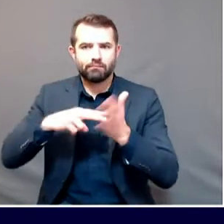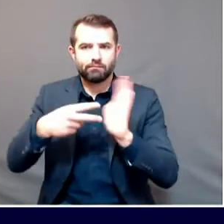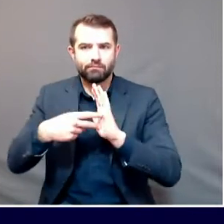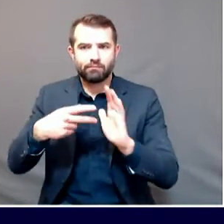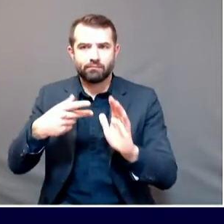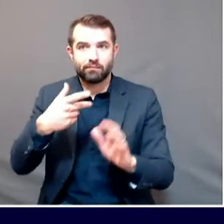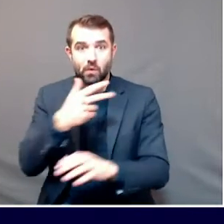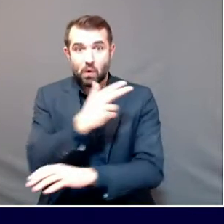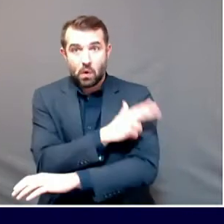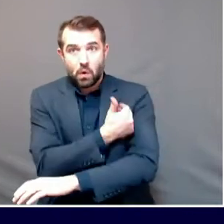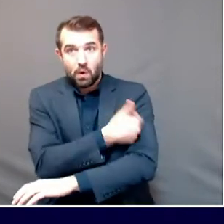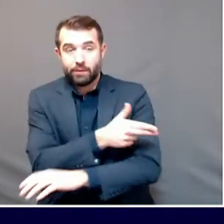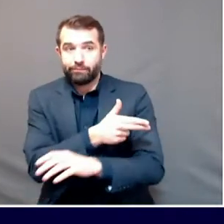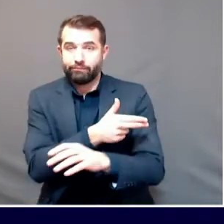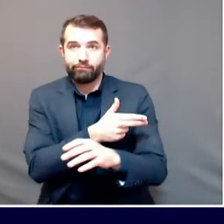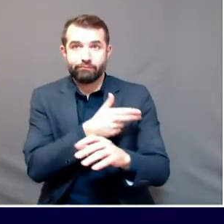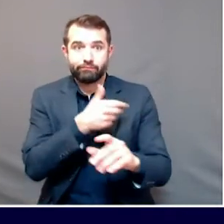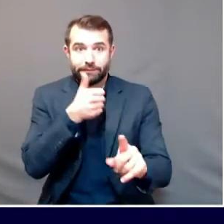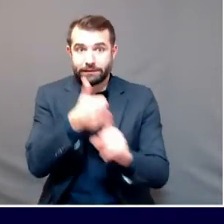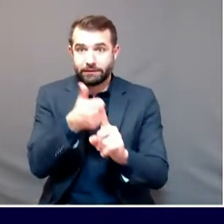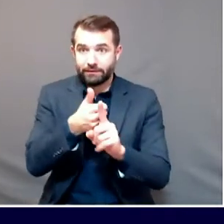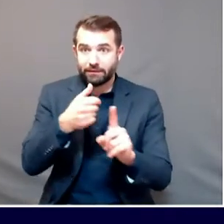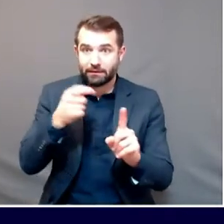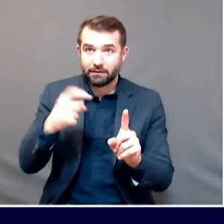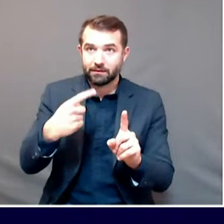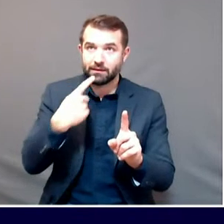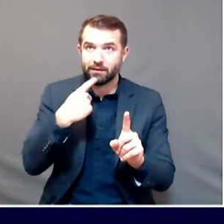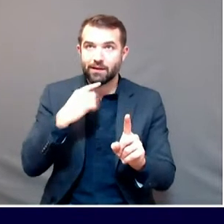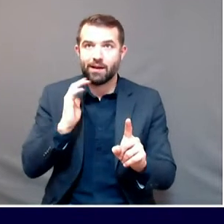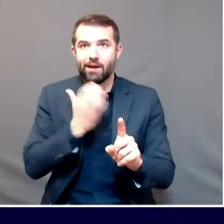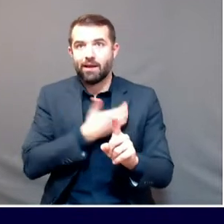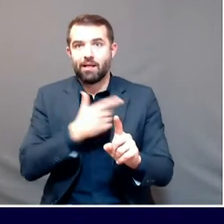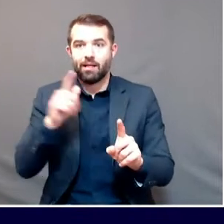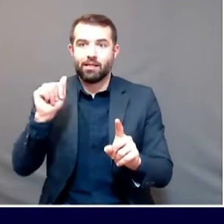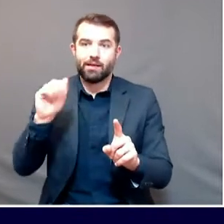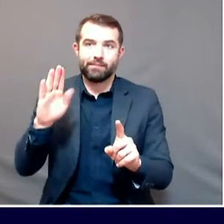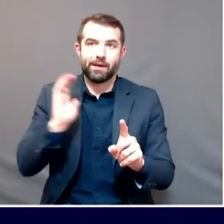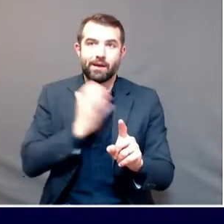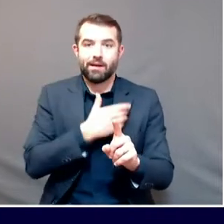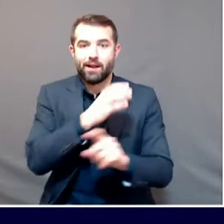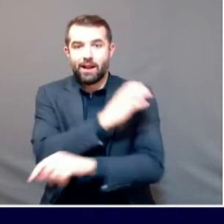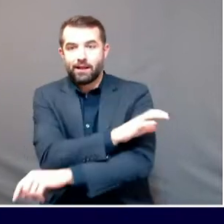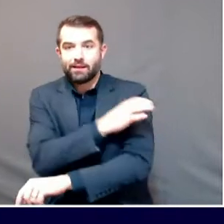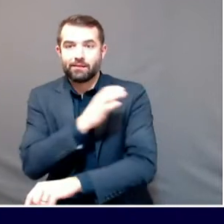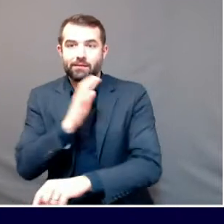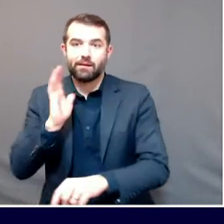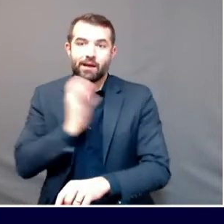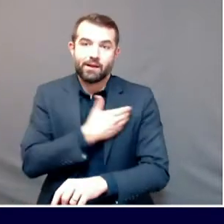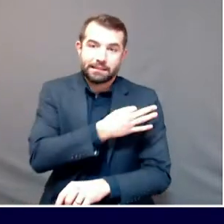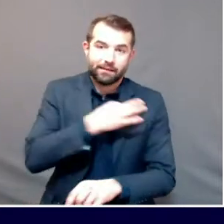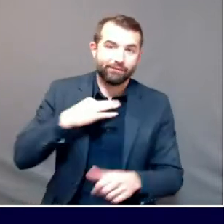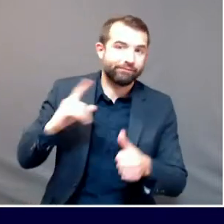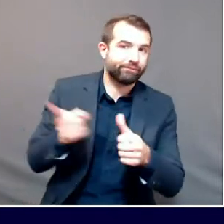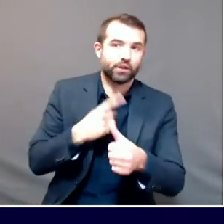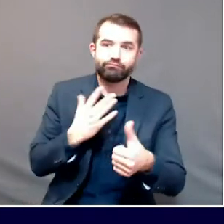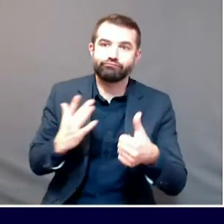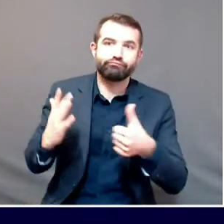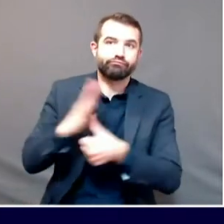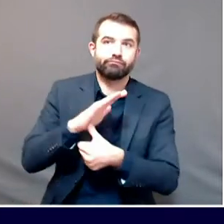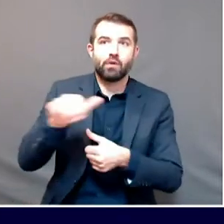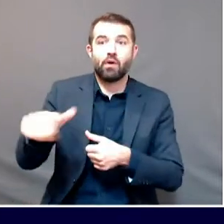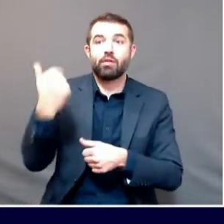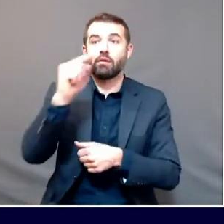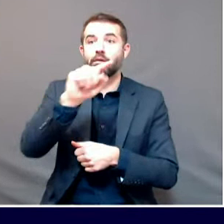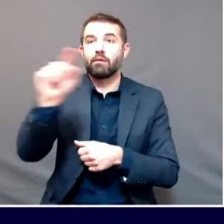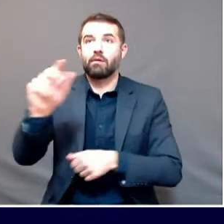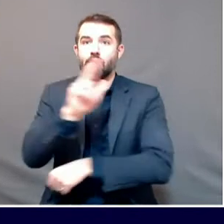their own affiliates, such as labs, clinics, and long-term care facilities, over competing agencies that might not be tied to a hospital's